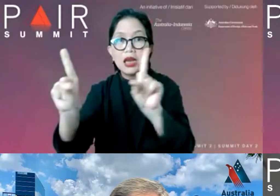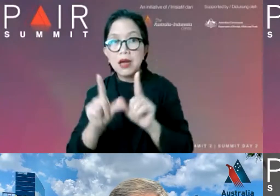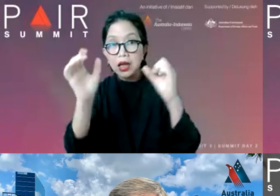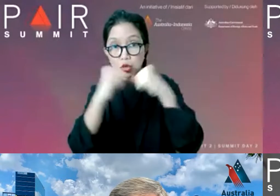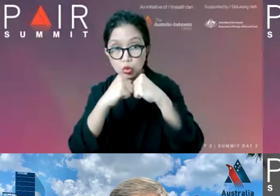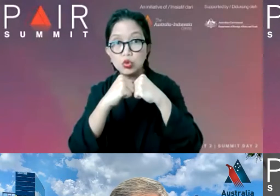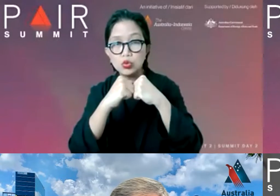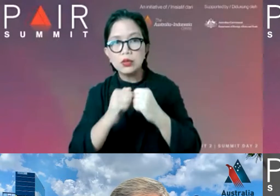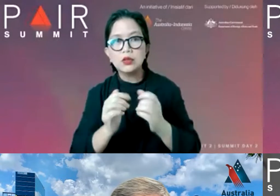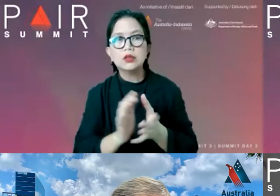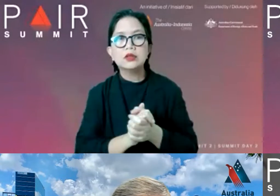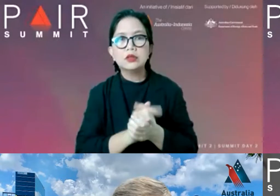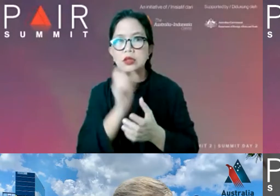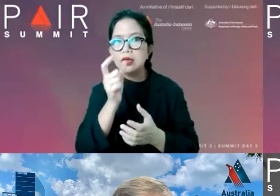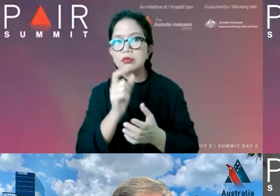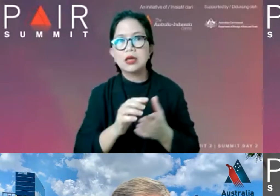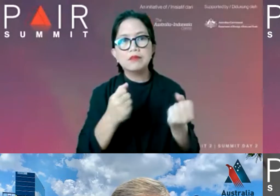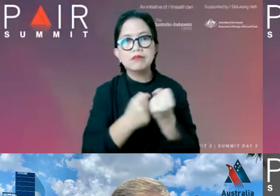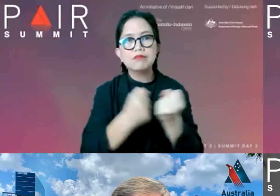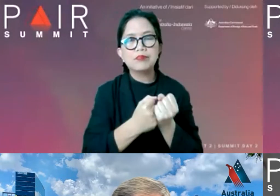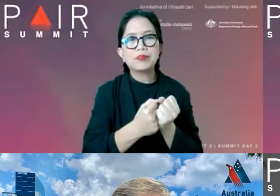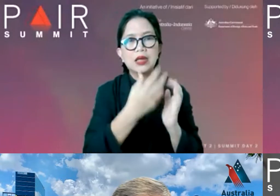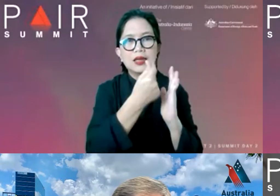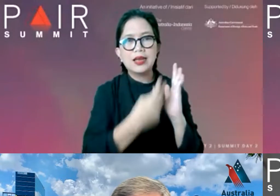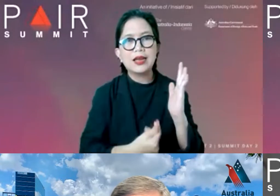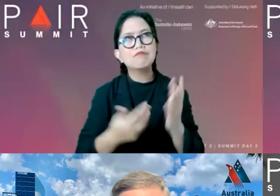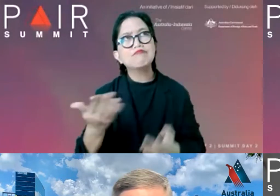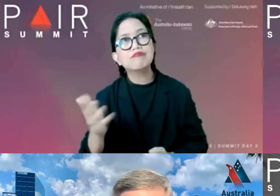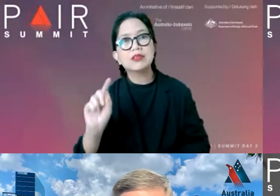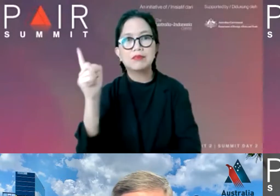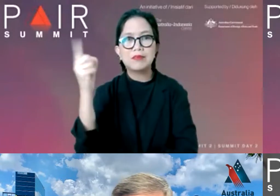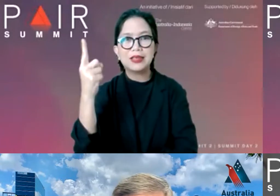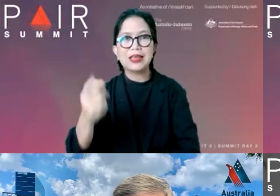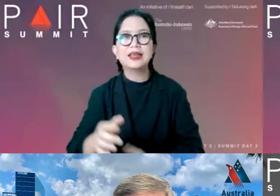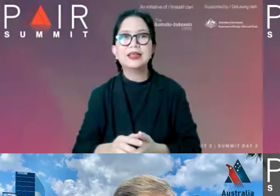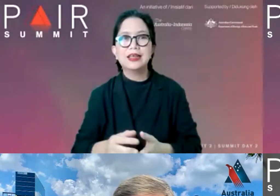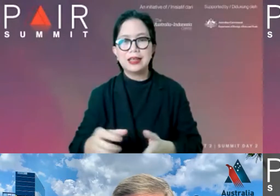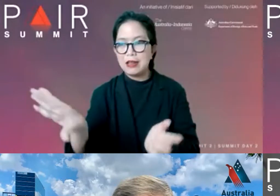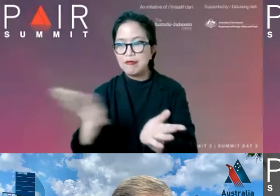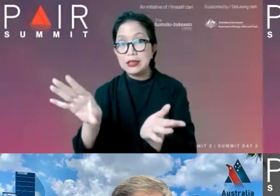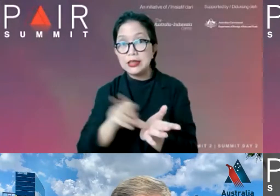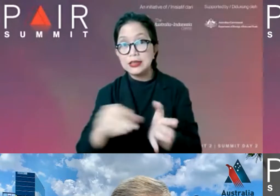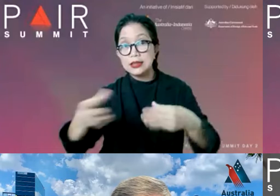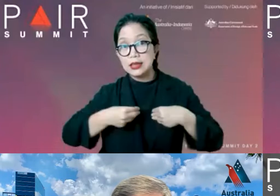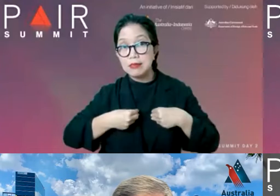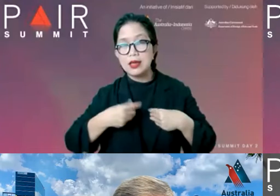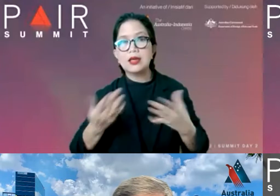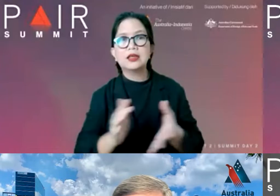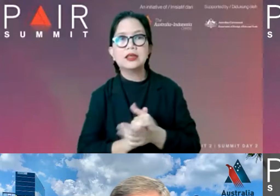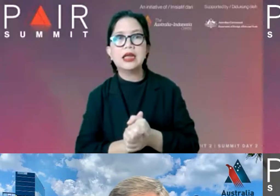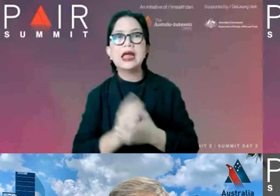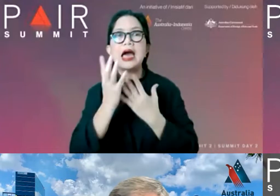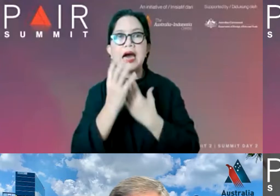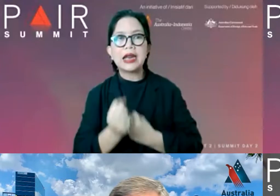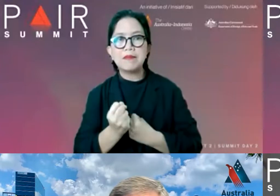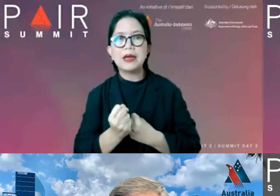usually, and acceptance to the investment, and then an expectation of the benefits to the system, to the patients,